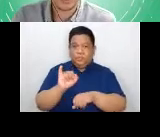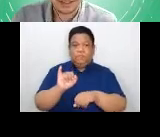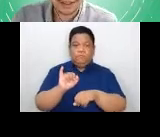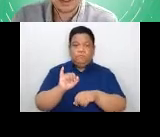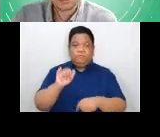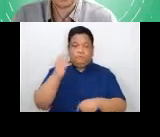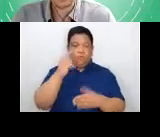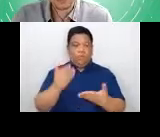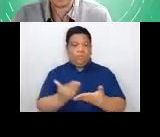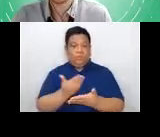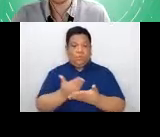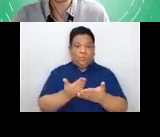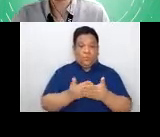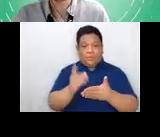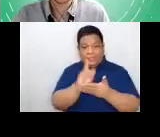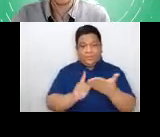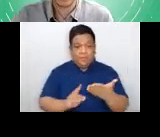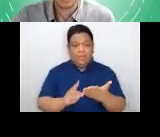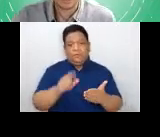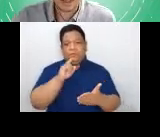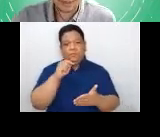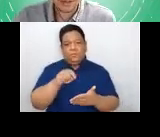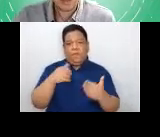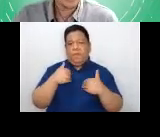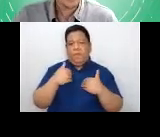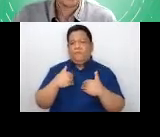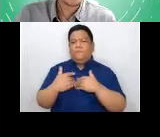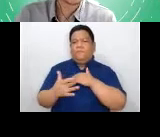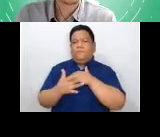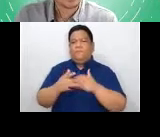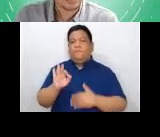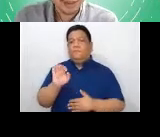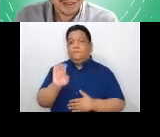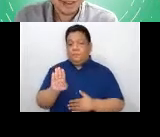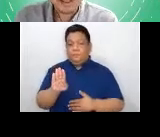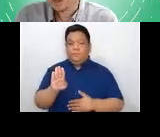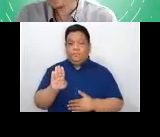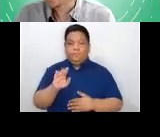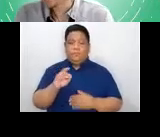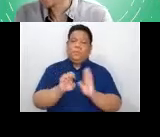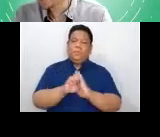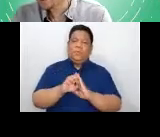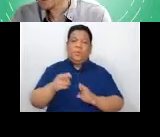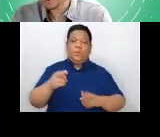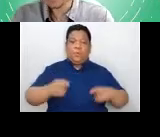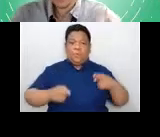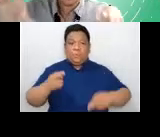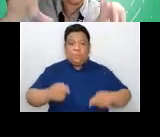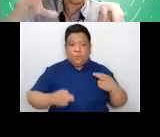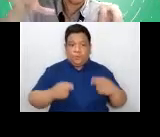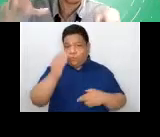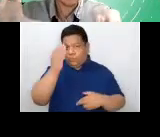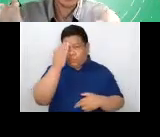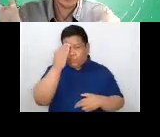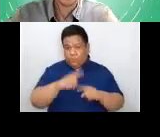new and novel designs is one of the places where digital fabrication prospers. DIY robotics. I'm sure we've seen like those